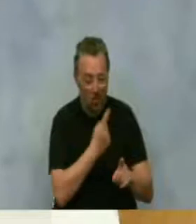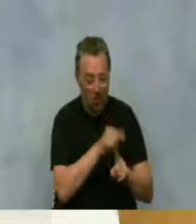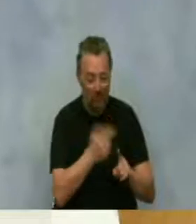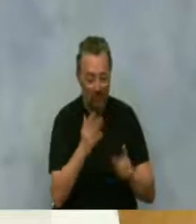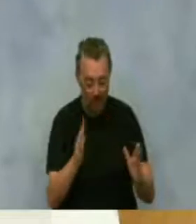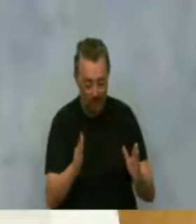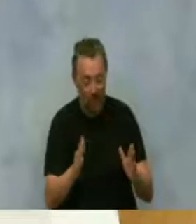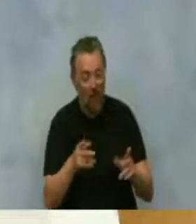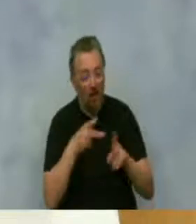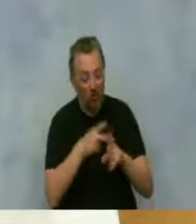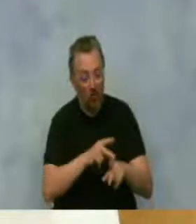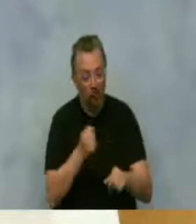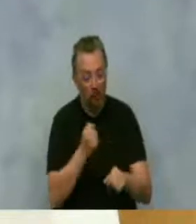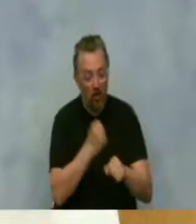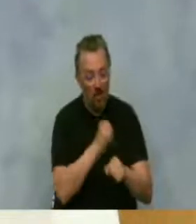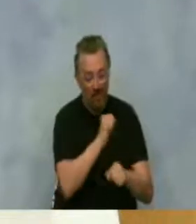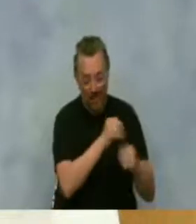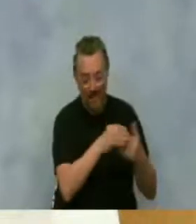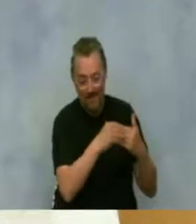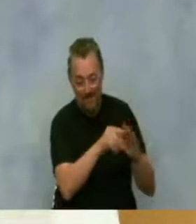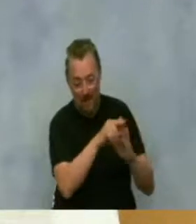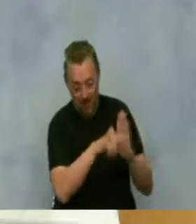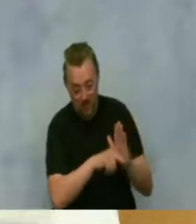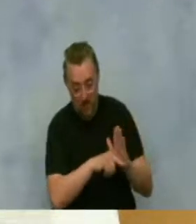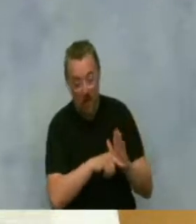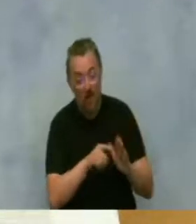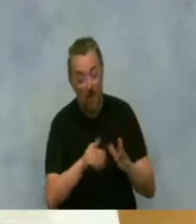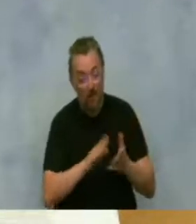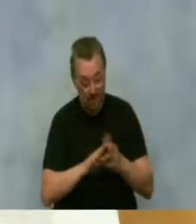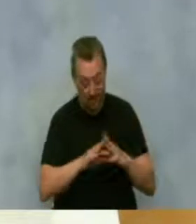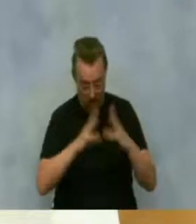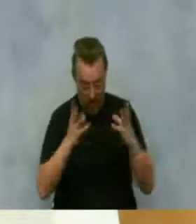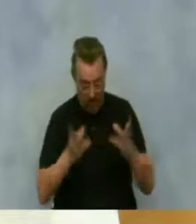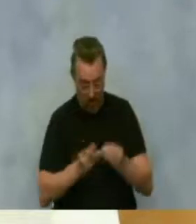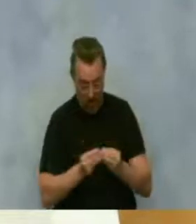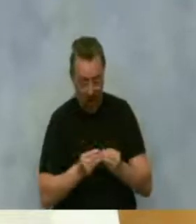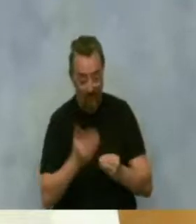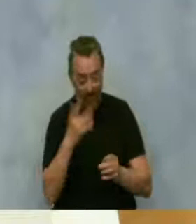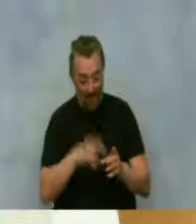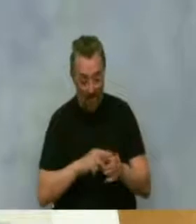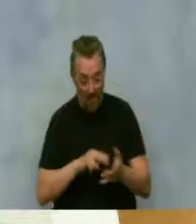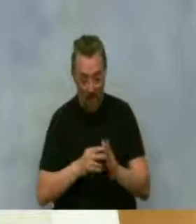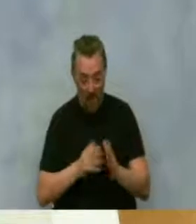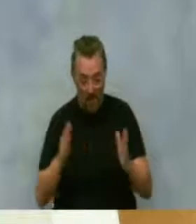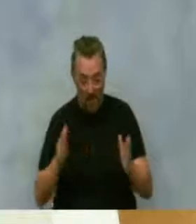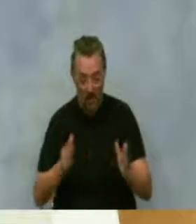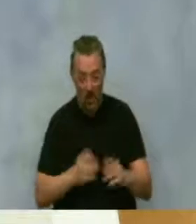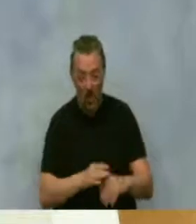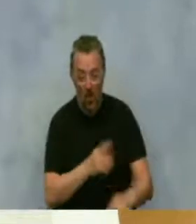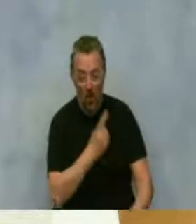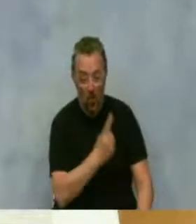Scottish Government guidance, bringing the total resource planning assumption for the 5-year plan to